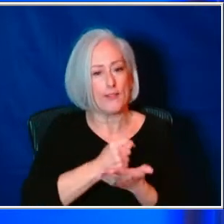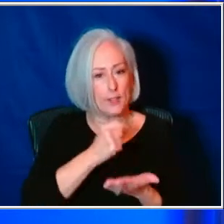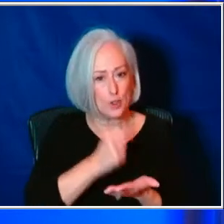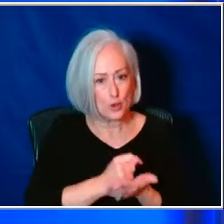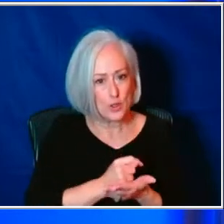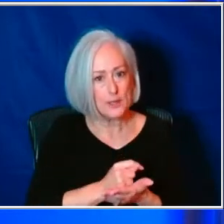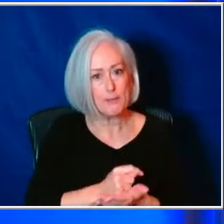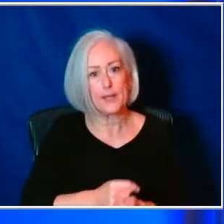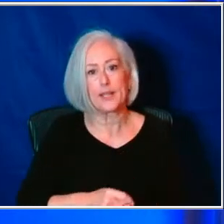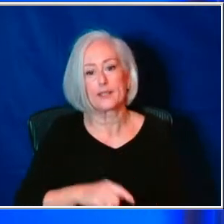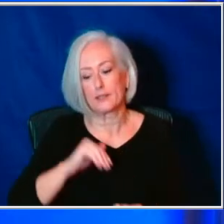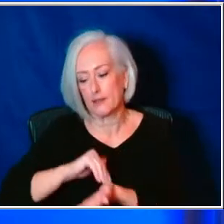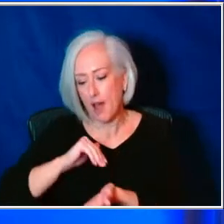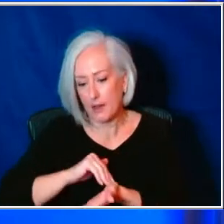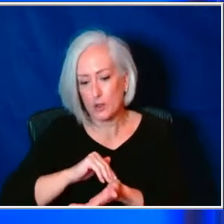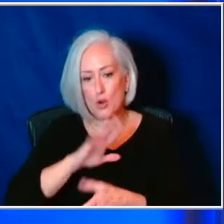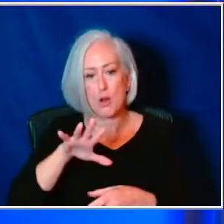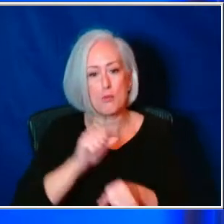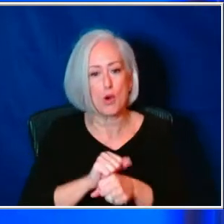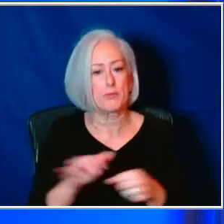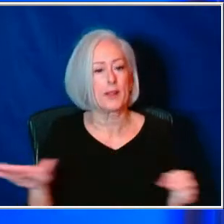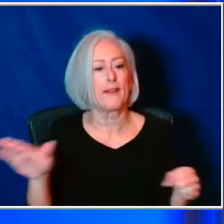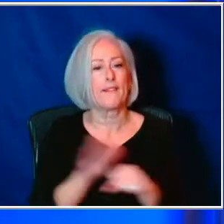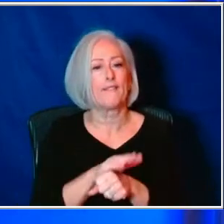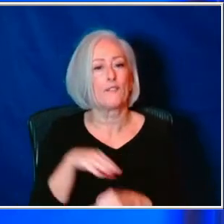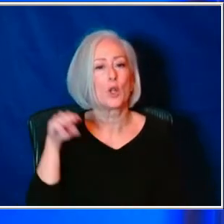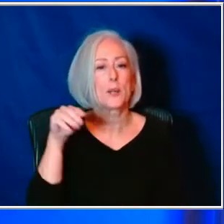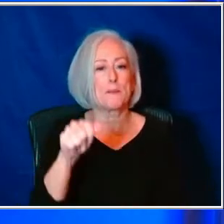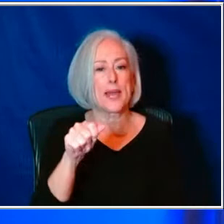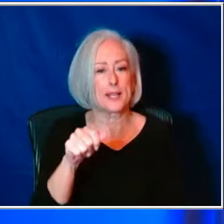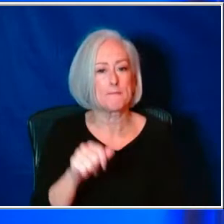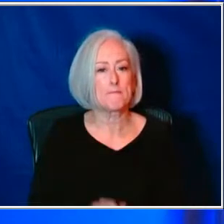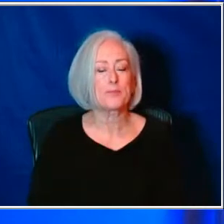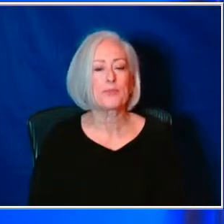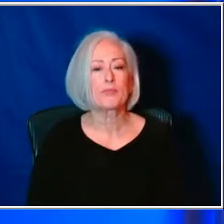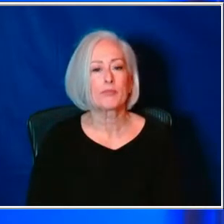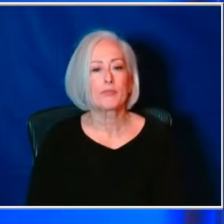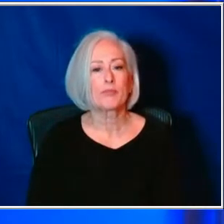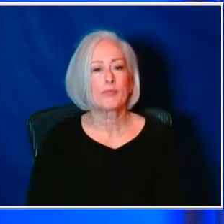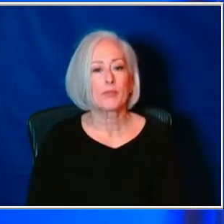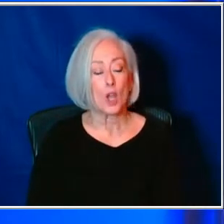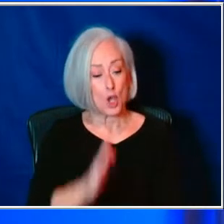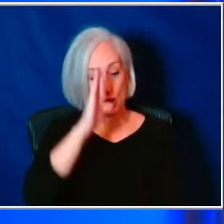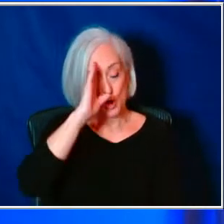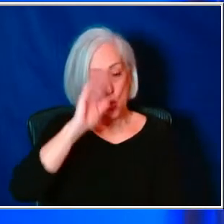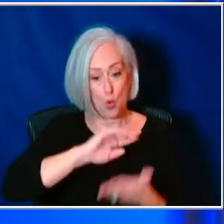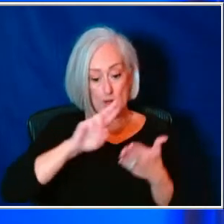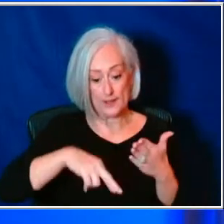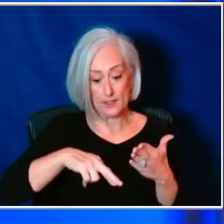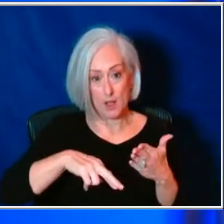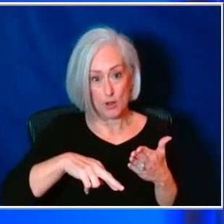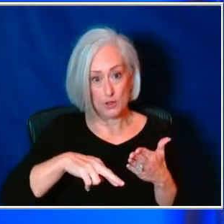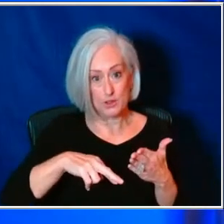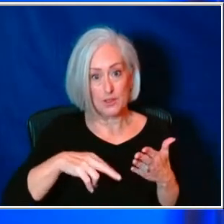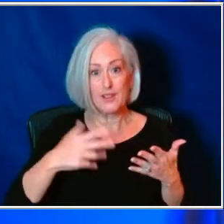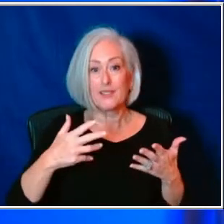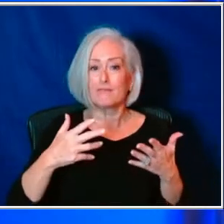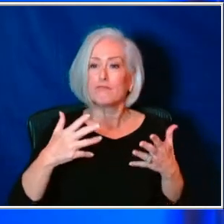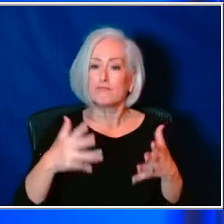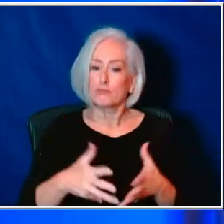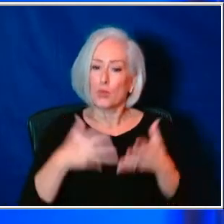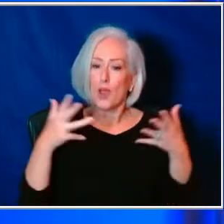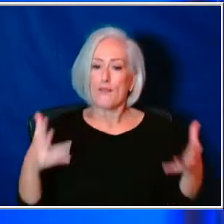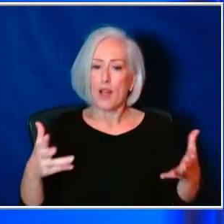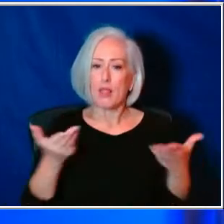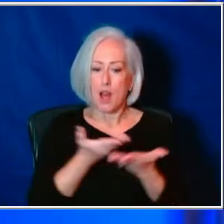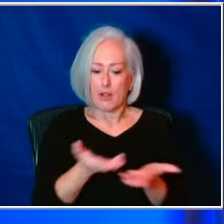will be covered fully by the study. In terms of knowing the results, there's a lot out there in terms of when research